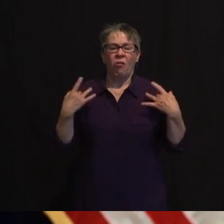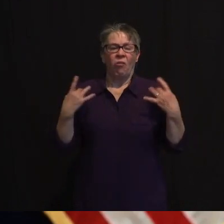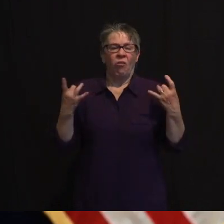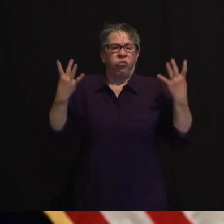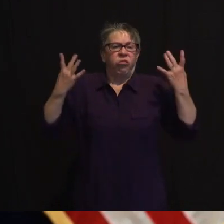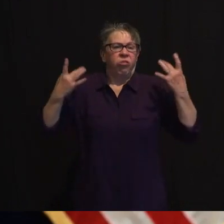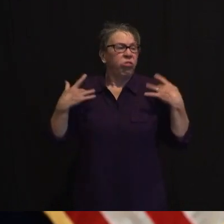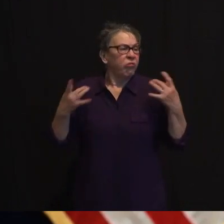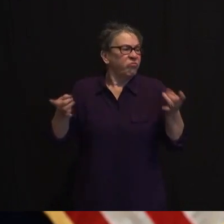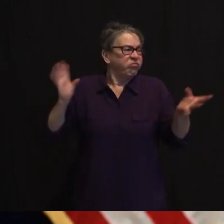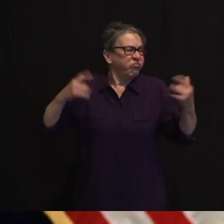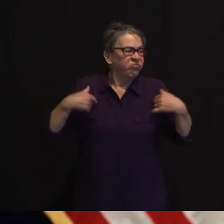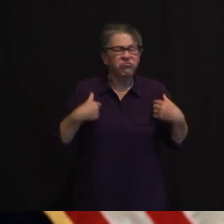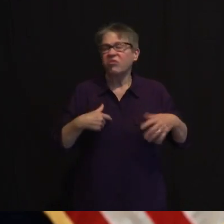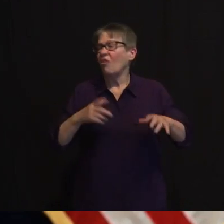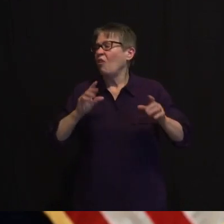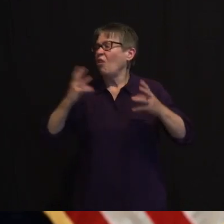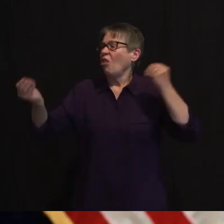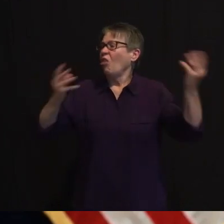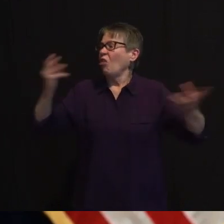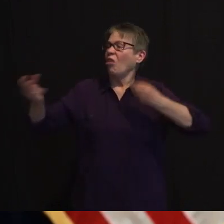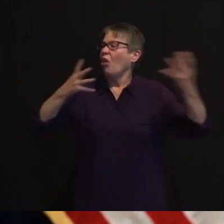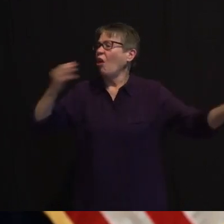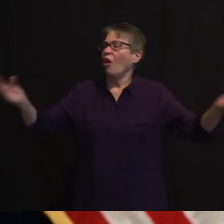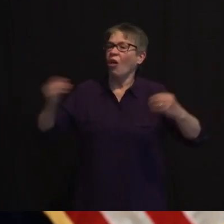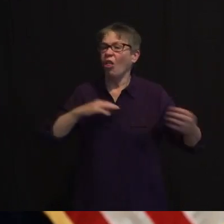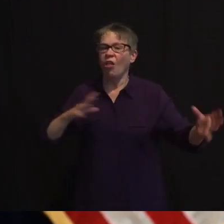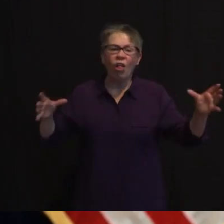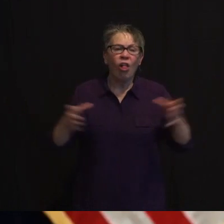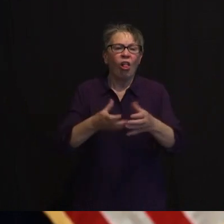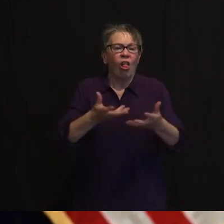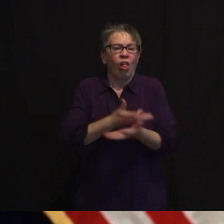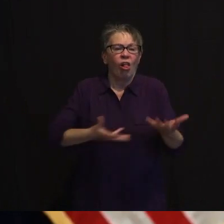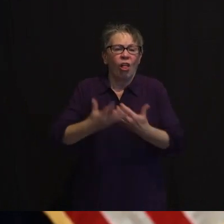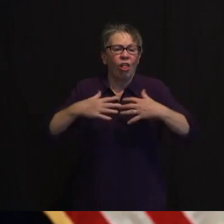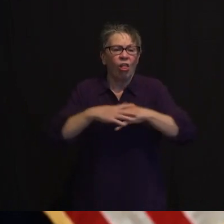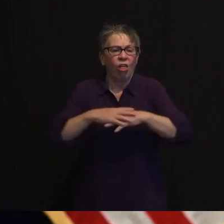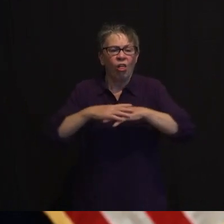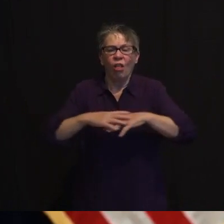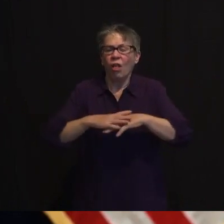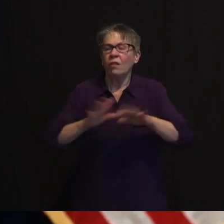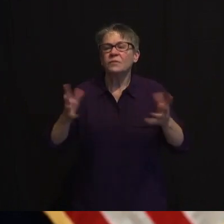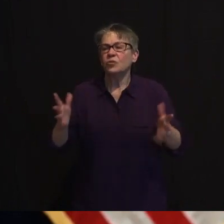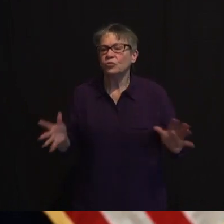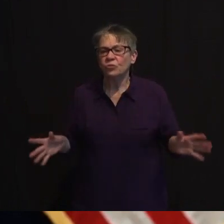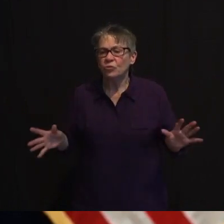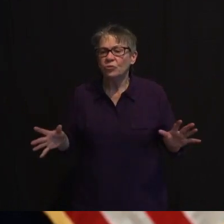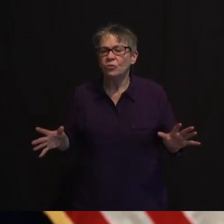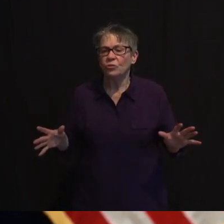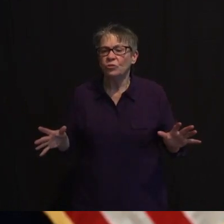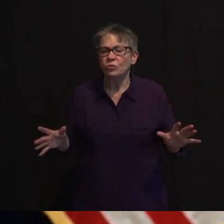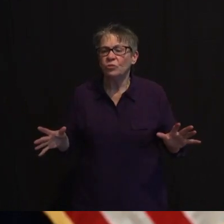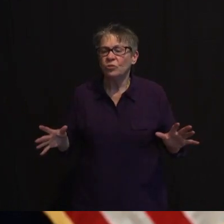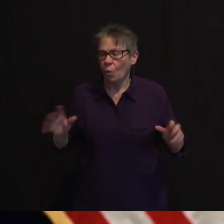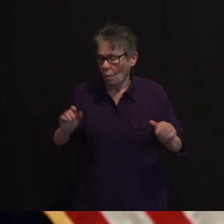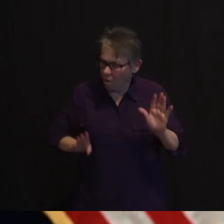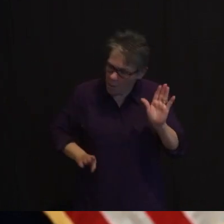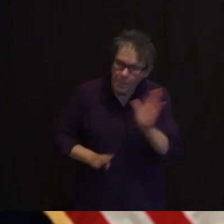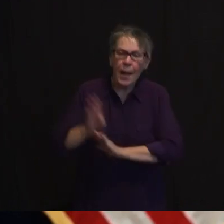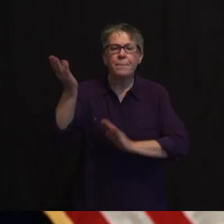that gets you to 36,000 hospitalizations and 6,000 ventilators. I would just